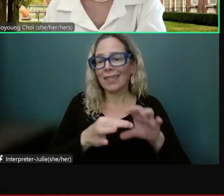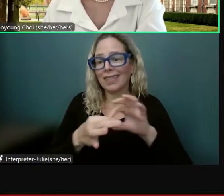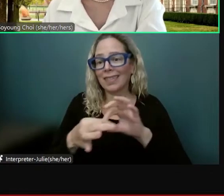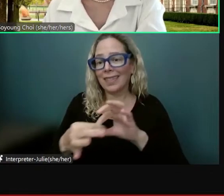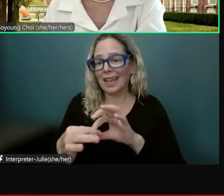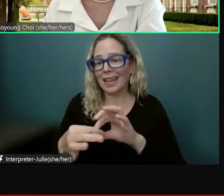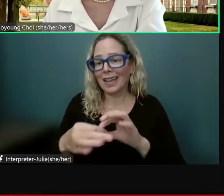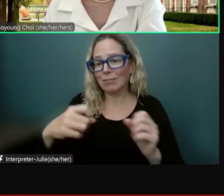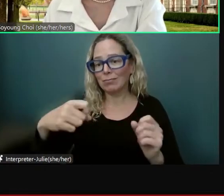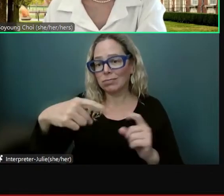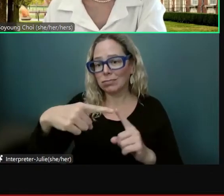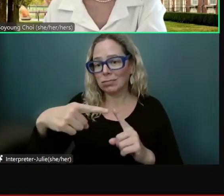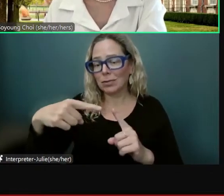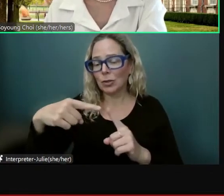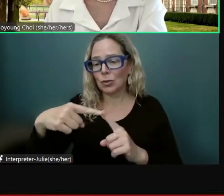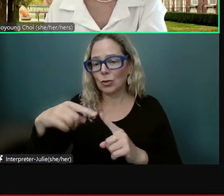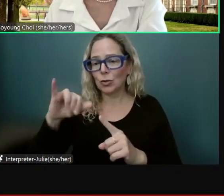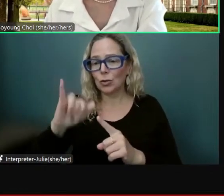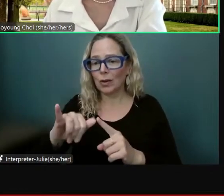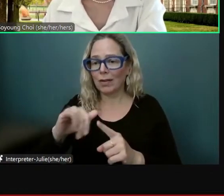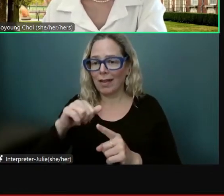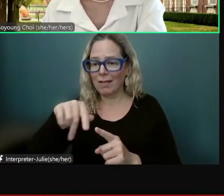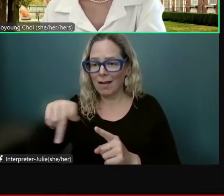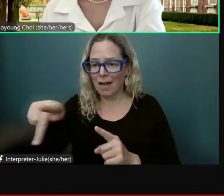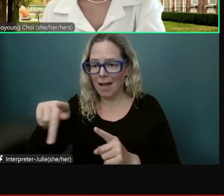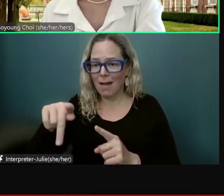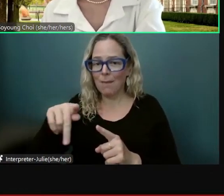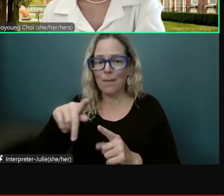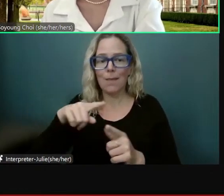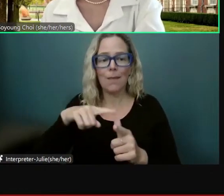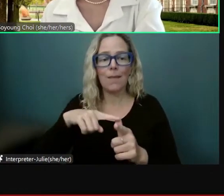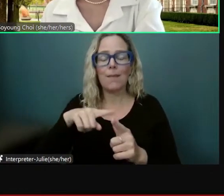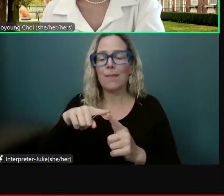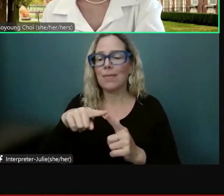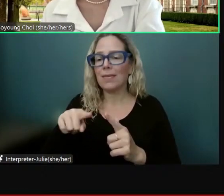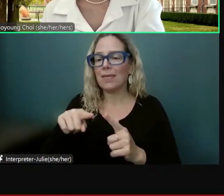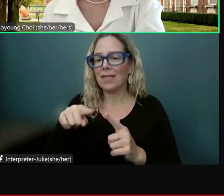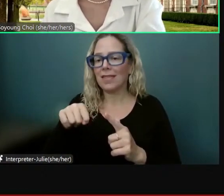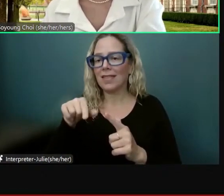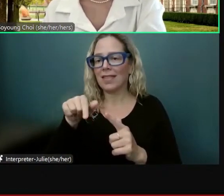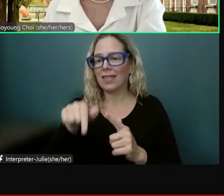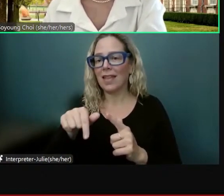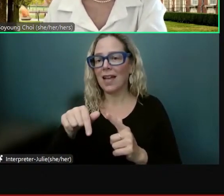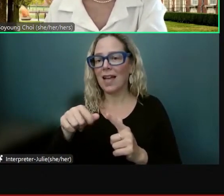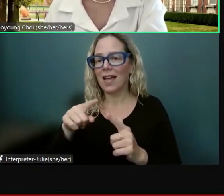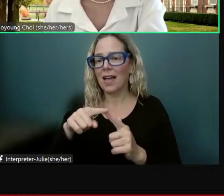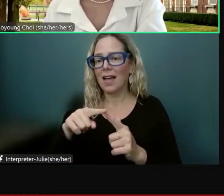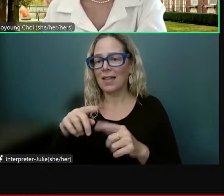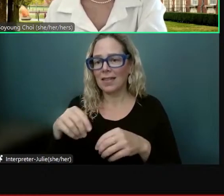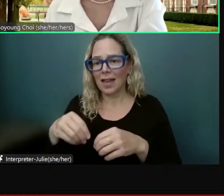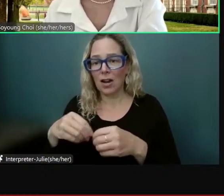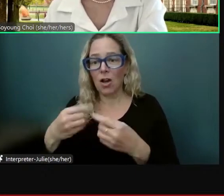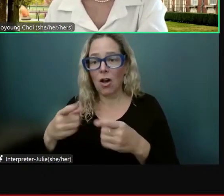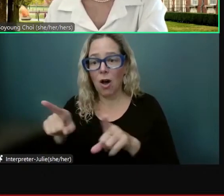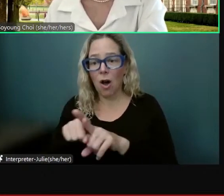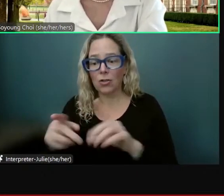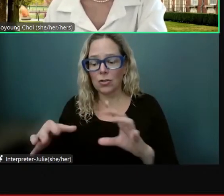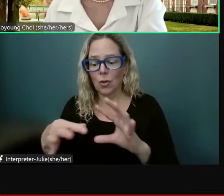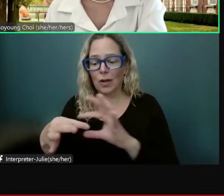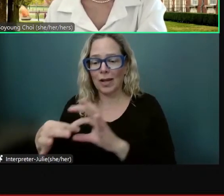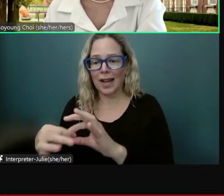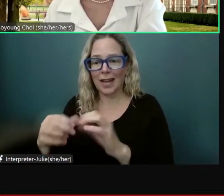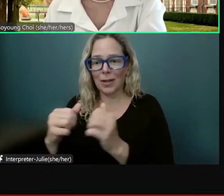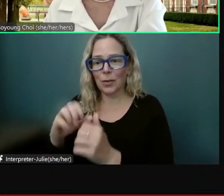to our developed mobile health application. And we also provide ChatGPT 4o